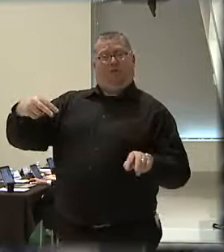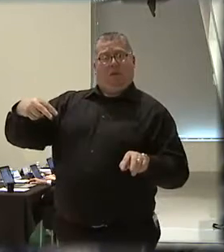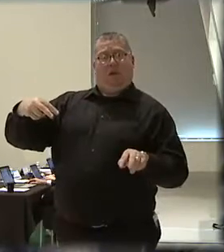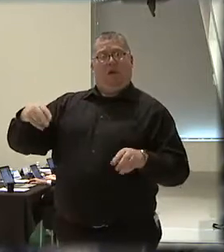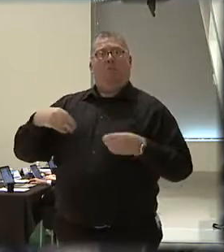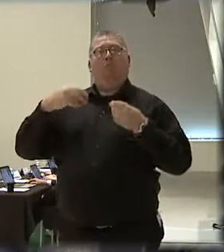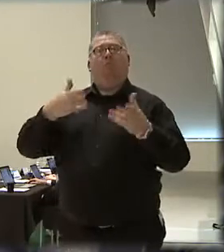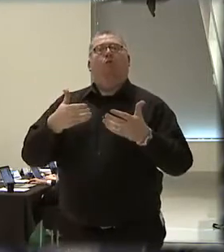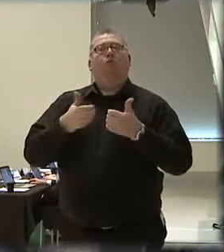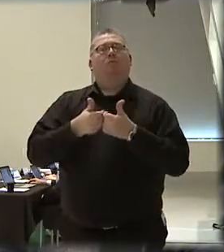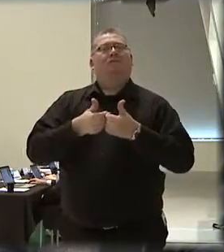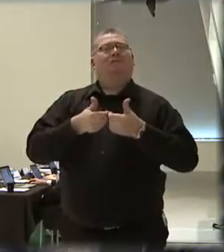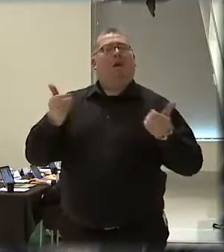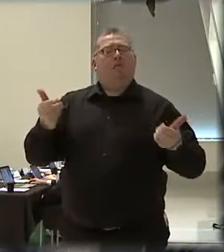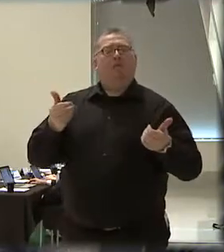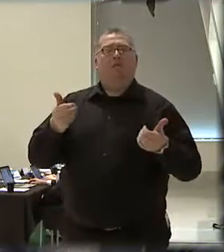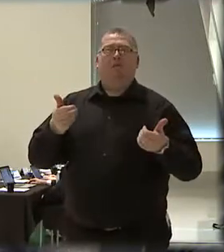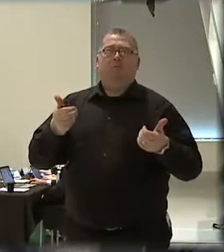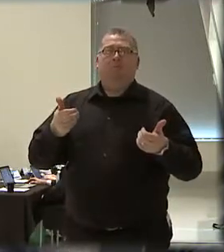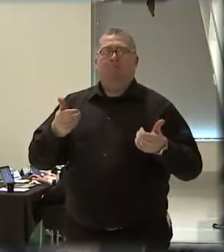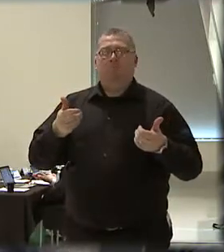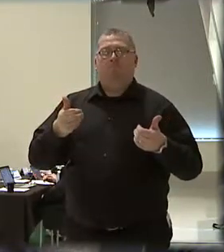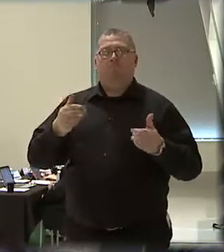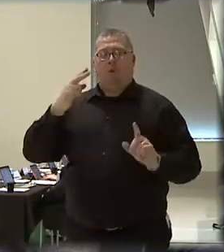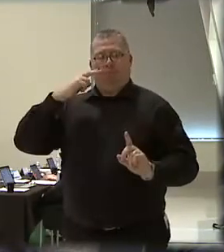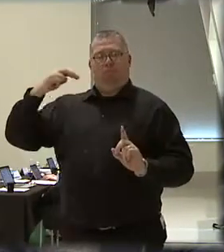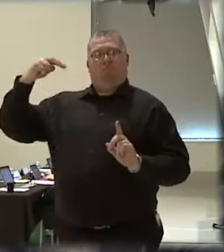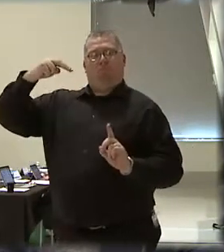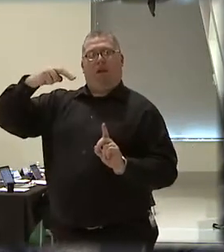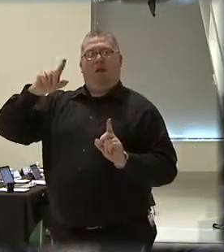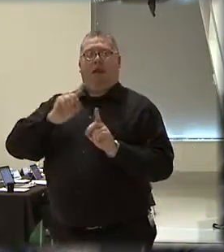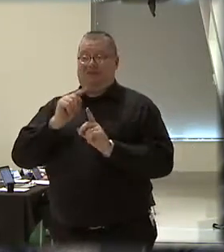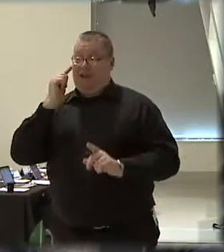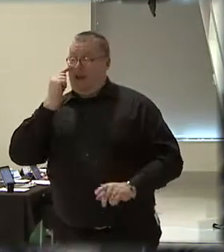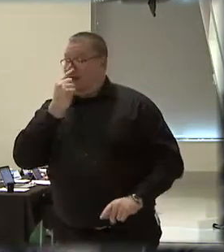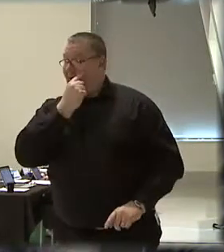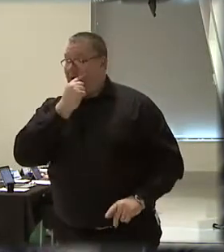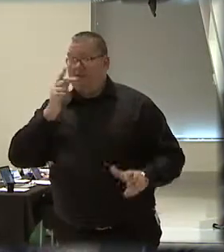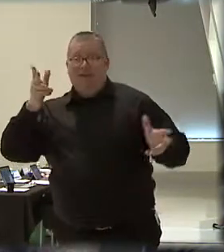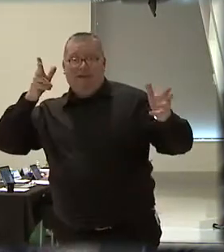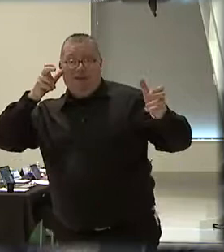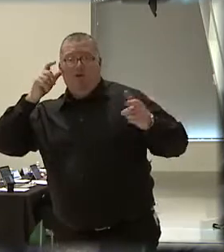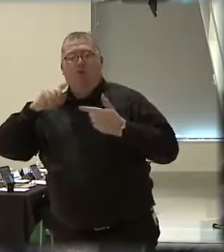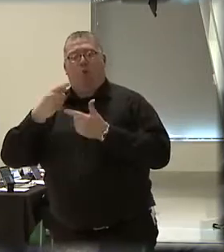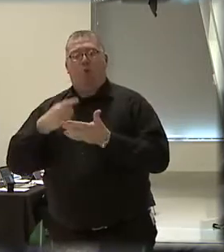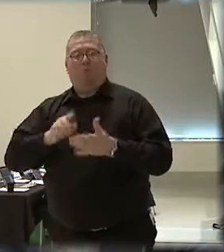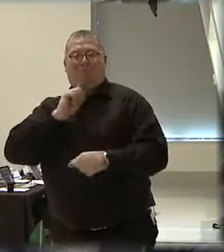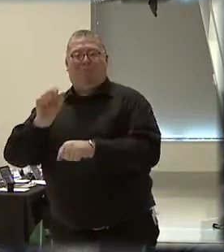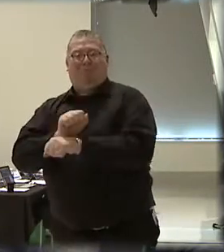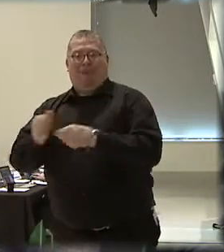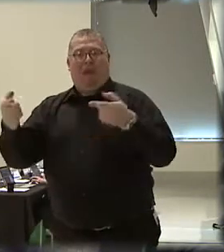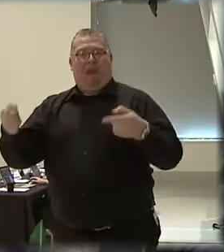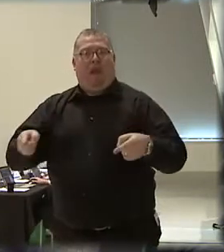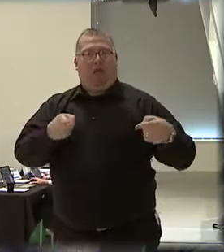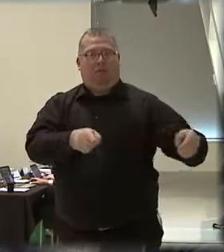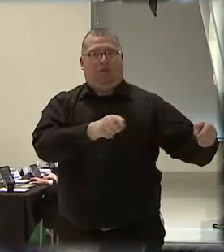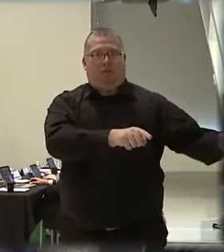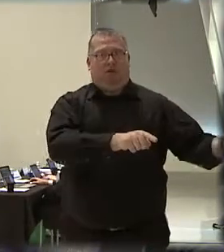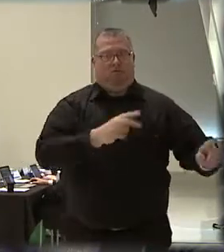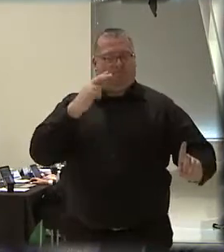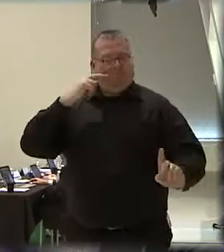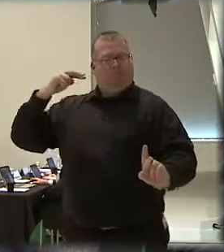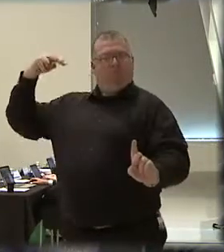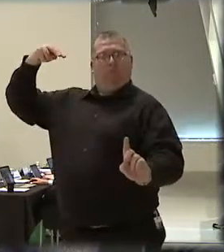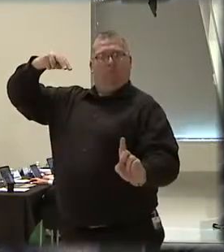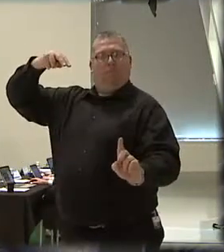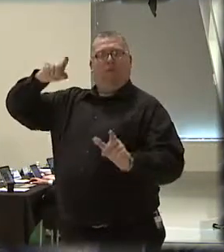separate set of eyes and ears into what's actually going on into your policing. And the